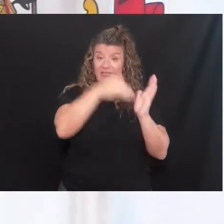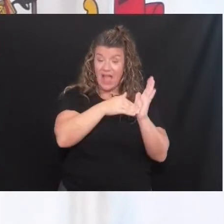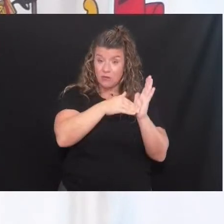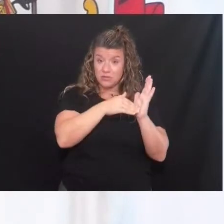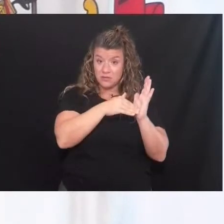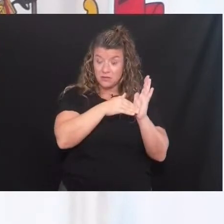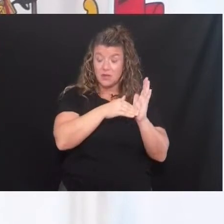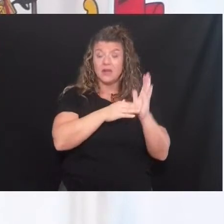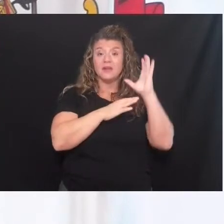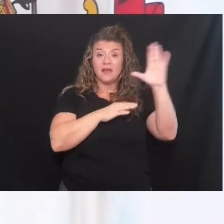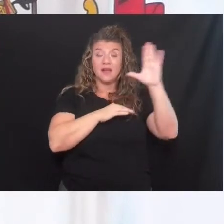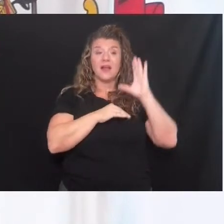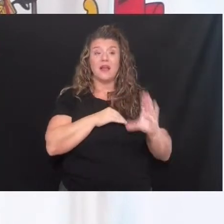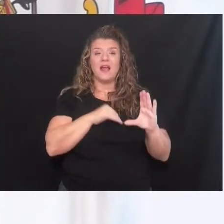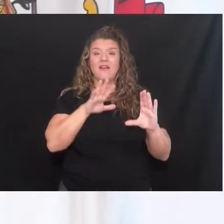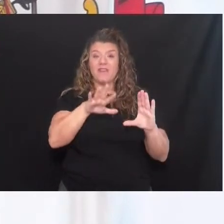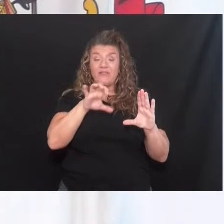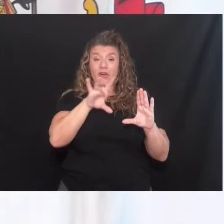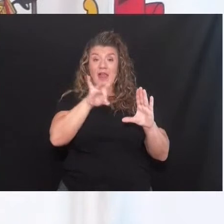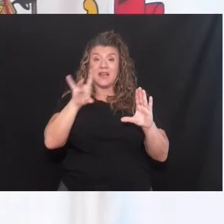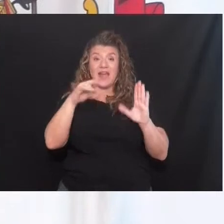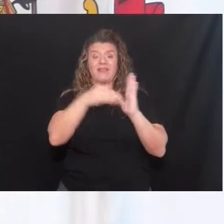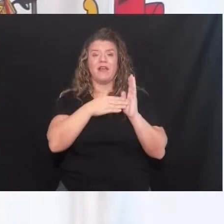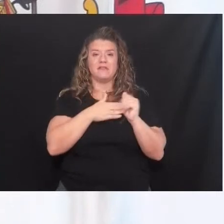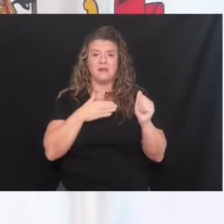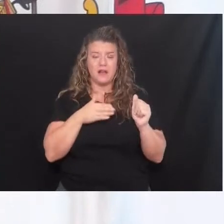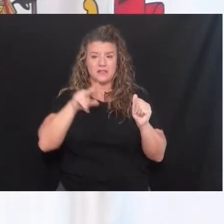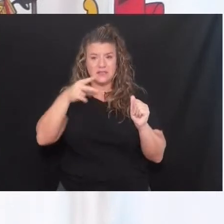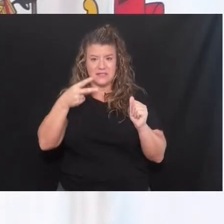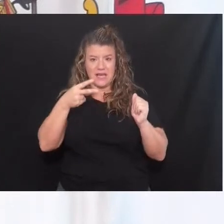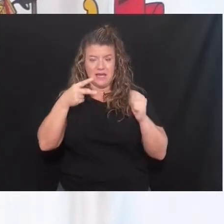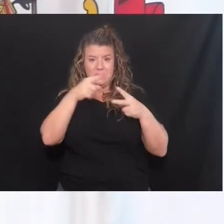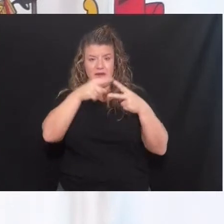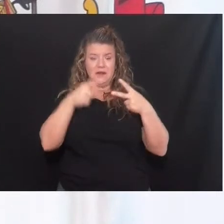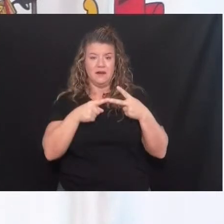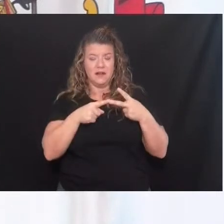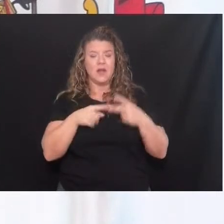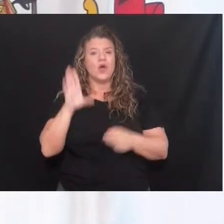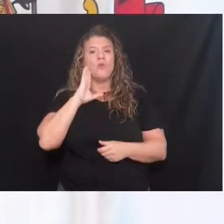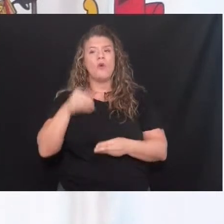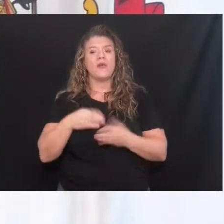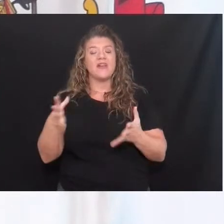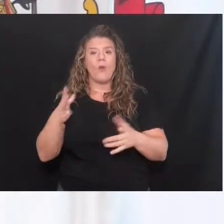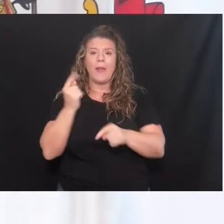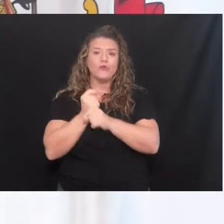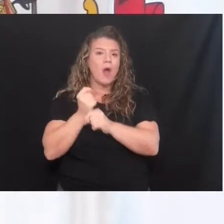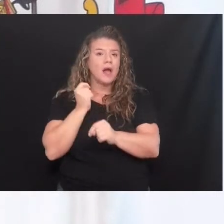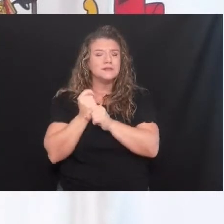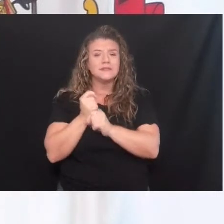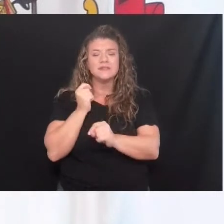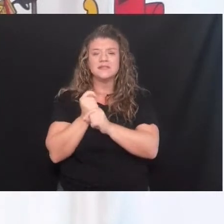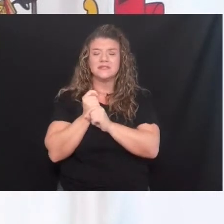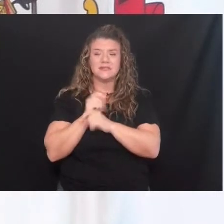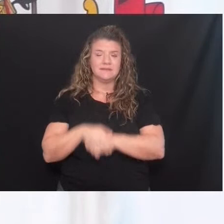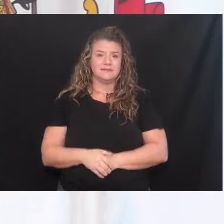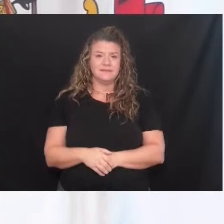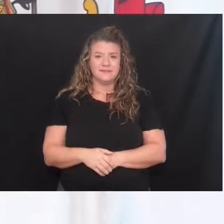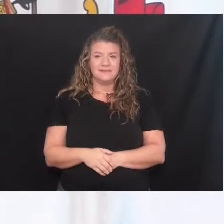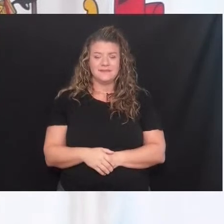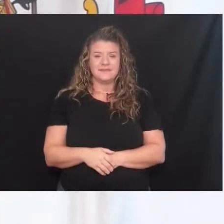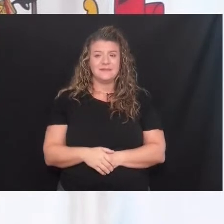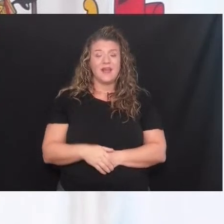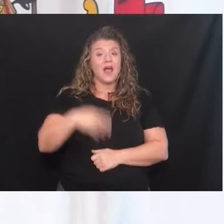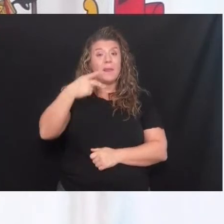$1,588,000. We're going to give away $588,000 as the second place. We're going to give away the trucks and the